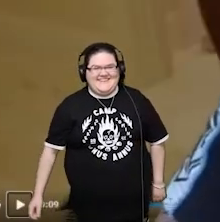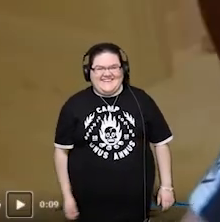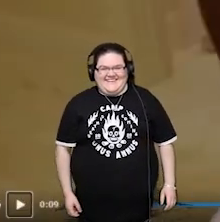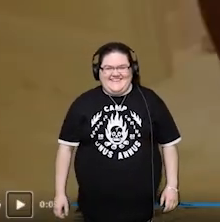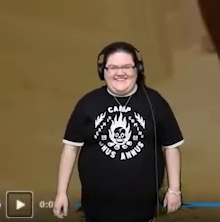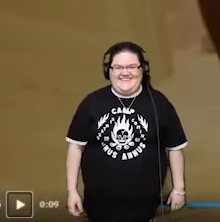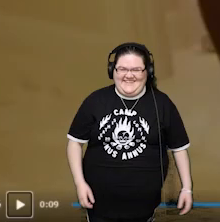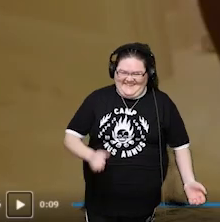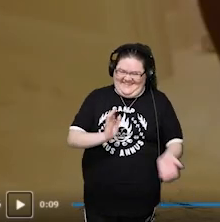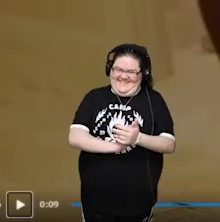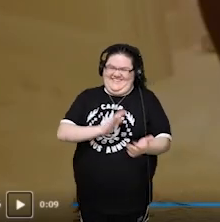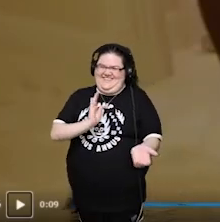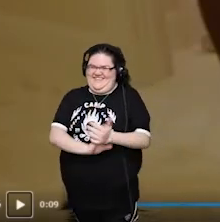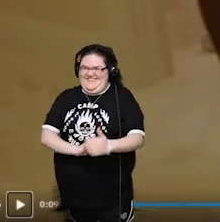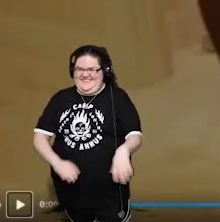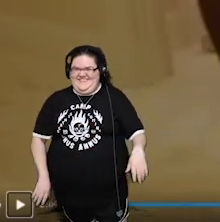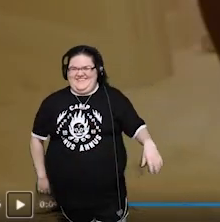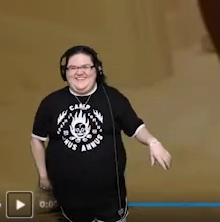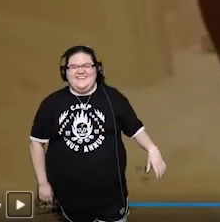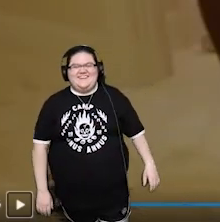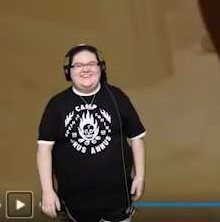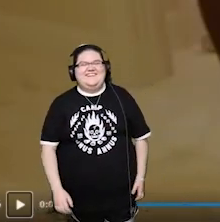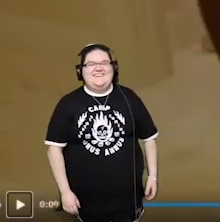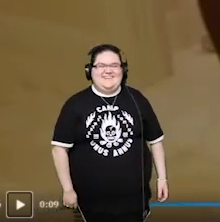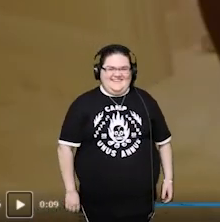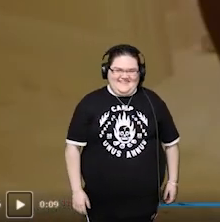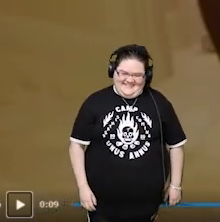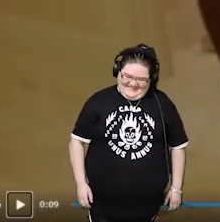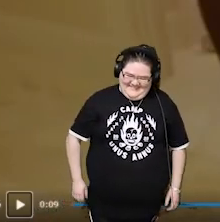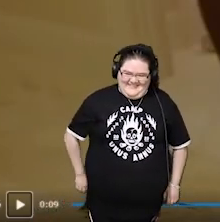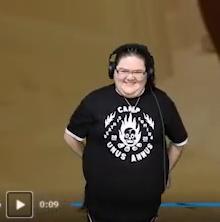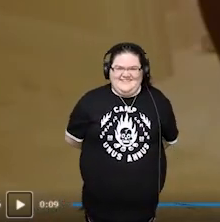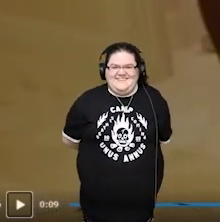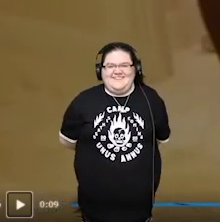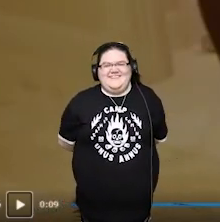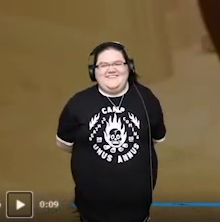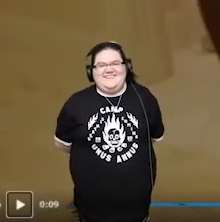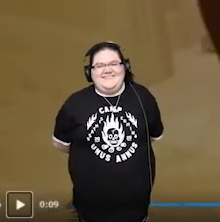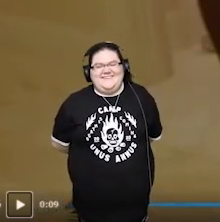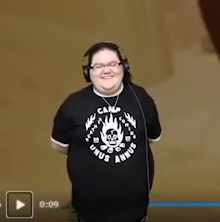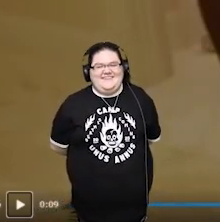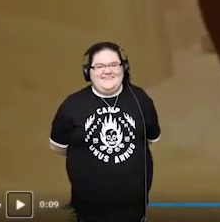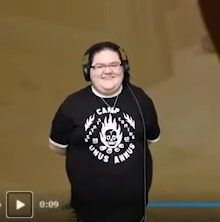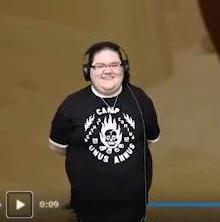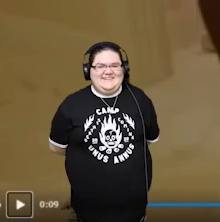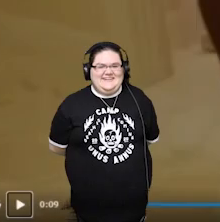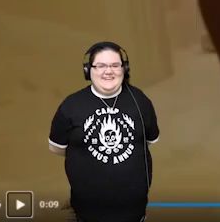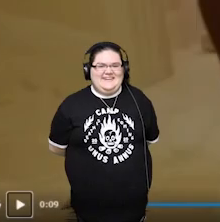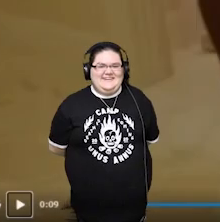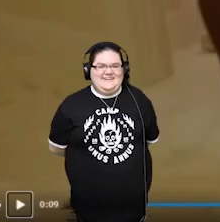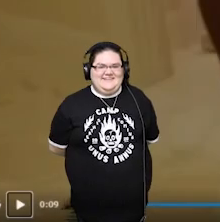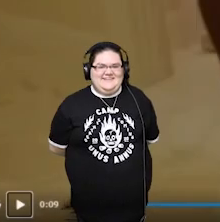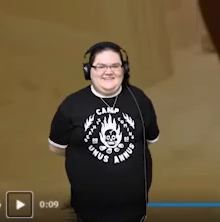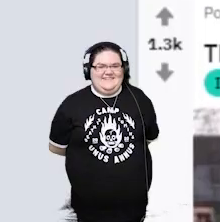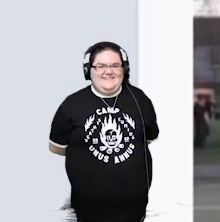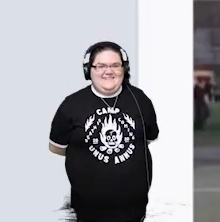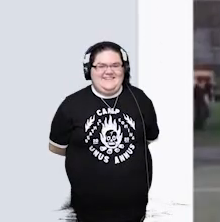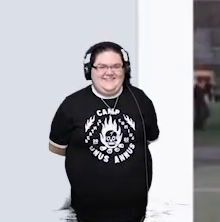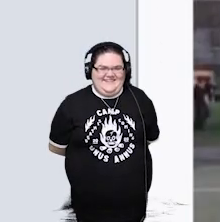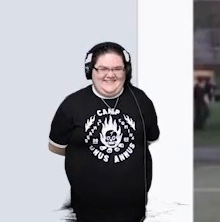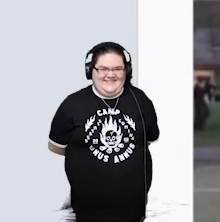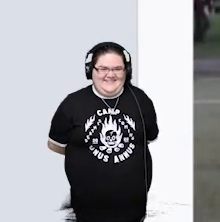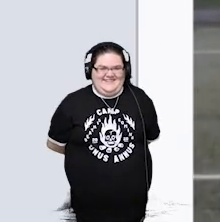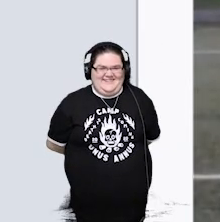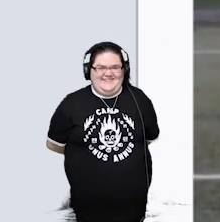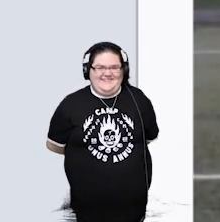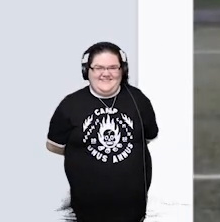I'm sorry, I crushed my body. I do miss living in the Sidemen house. There's some moments like that. You couldn't make them up, you couldn't describe them. So it's just a lot of what we do. Here we go,